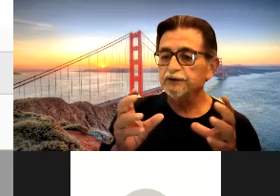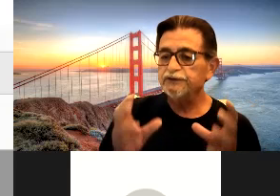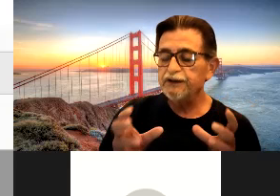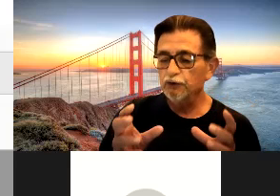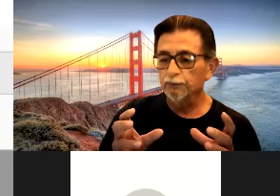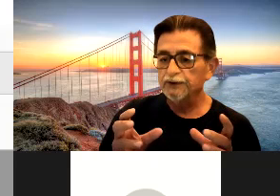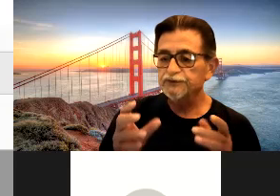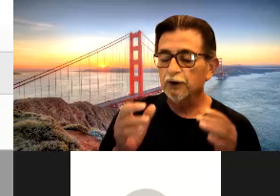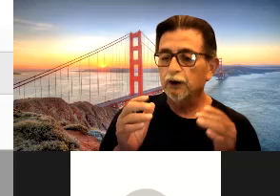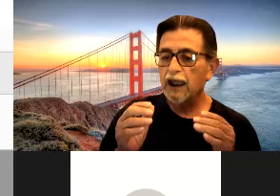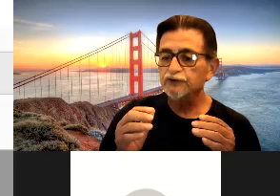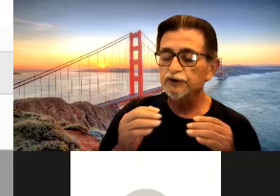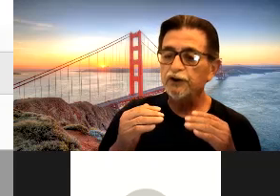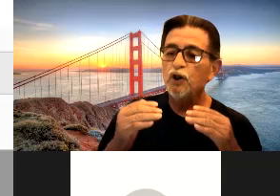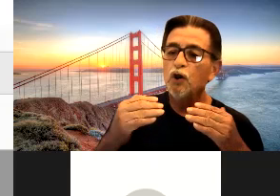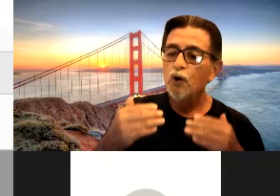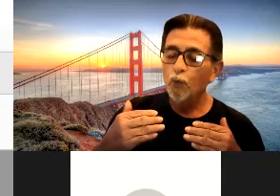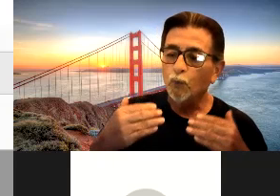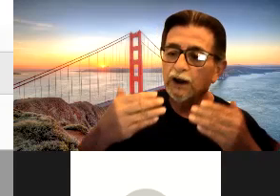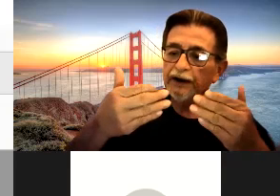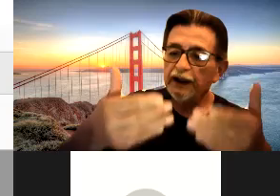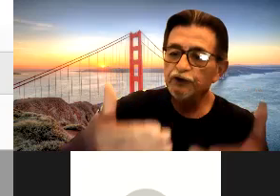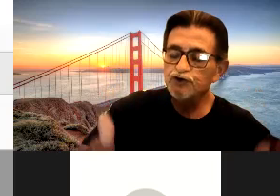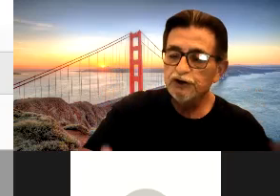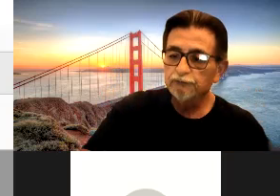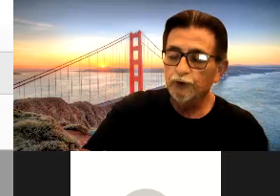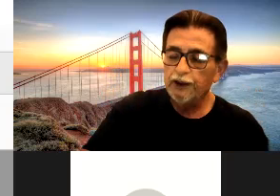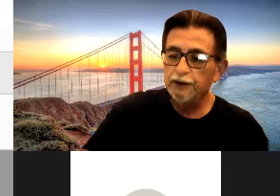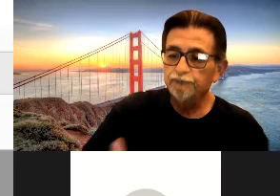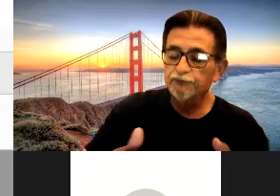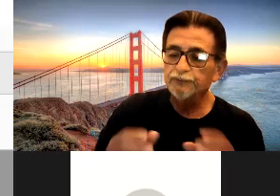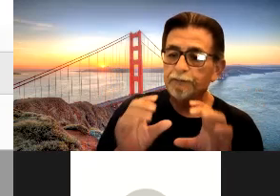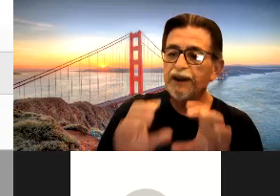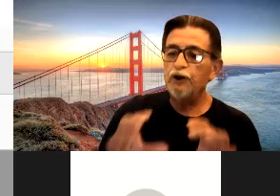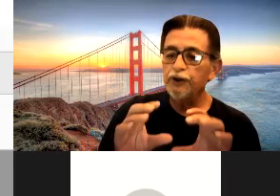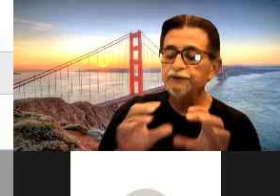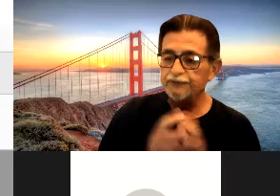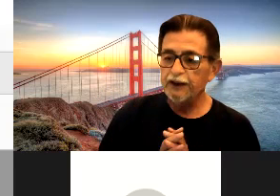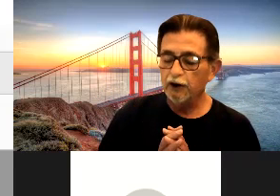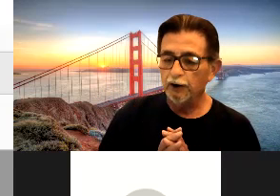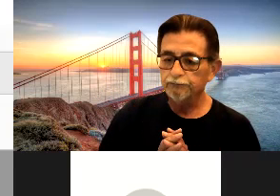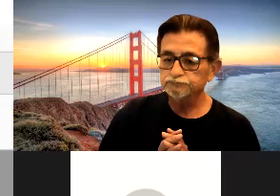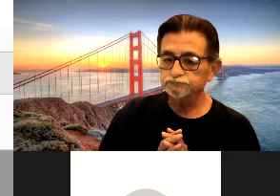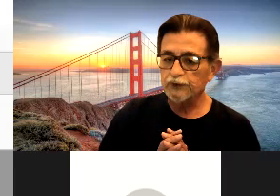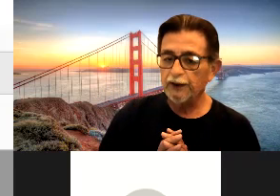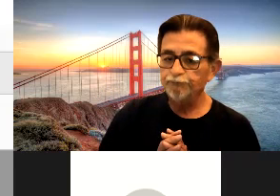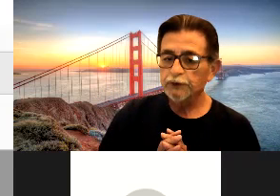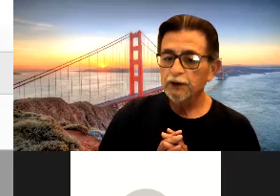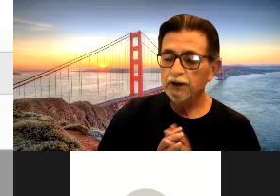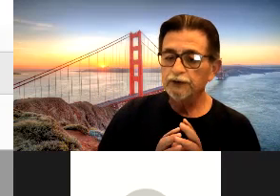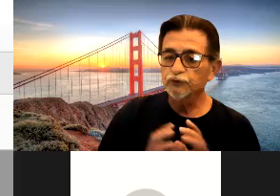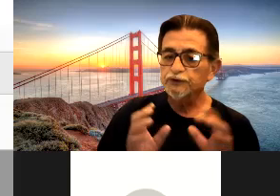out that the D orbits are actually one energy level in from the period that they are,